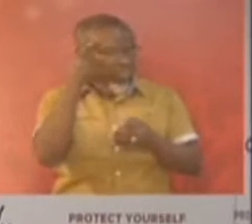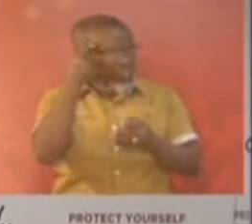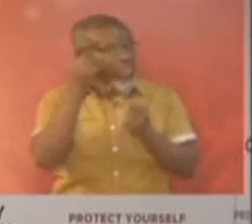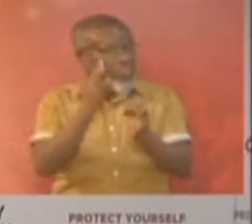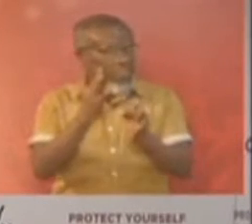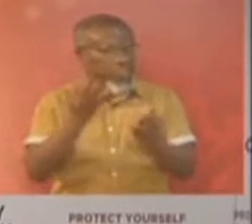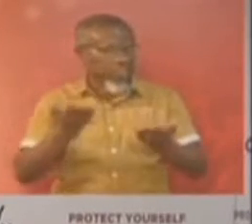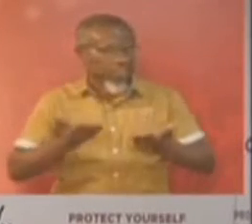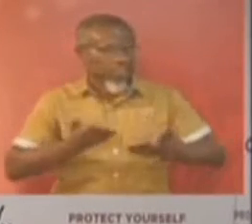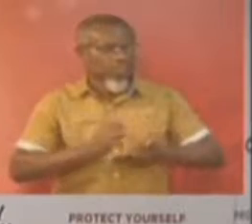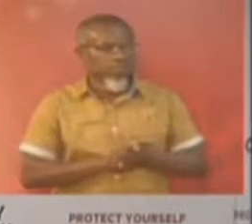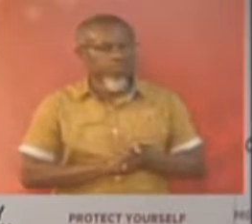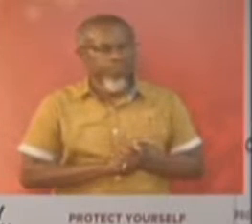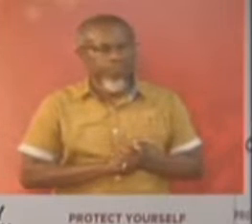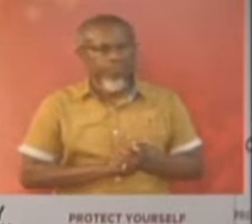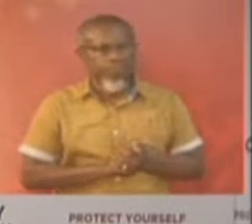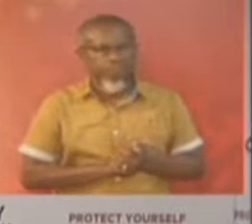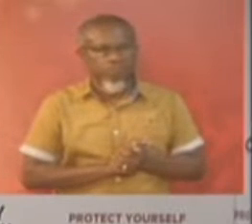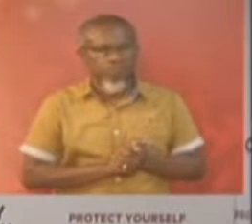brief questions.